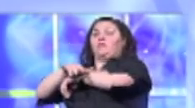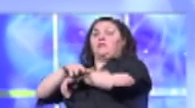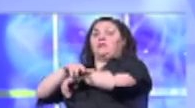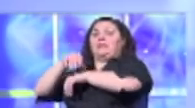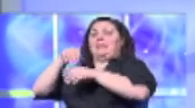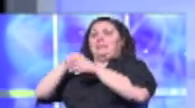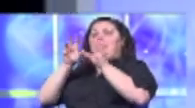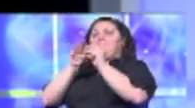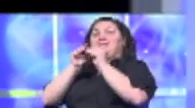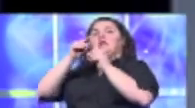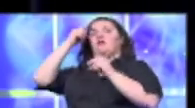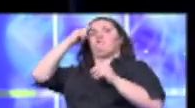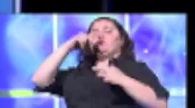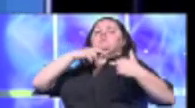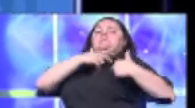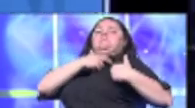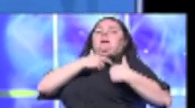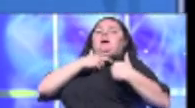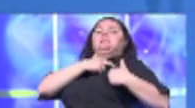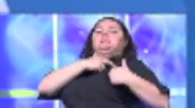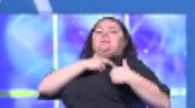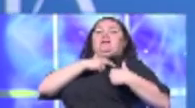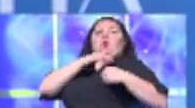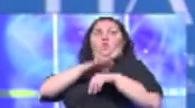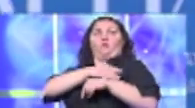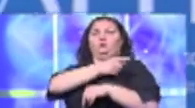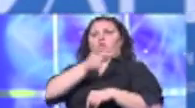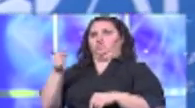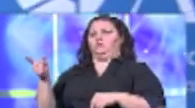the responsibility that falls upon our shoulders.